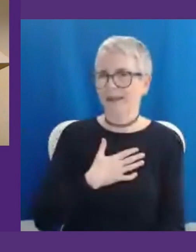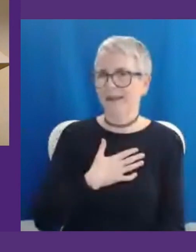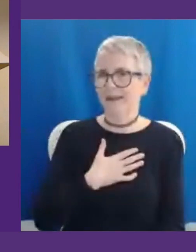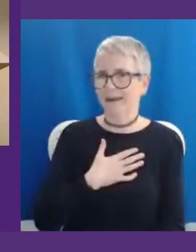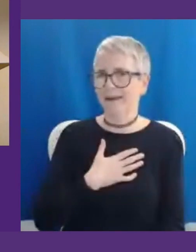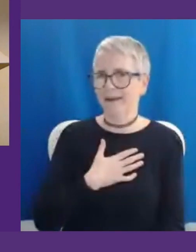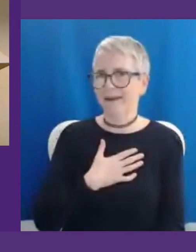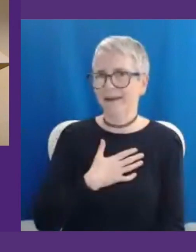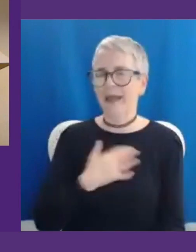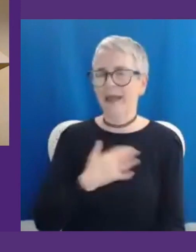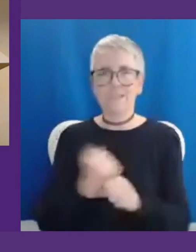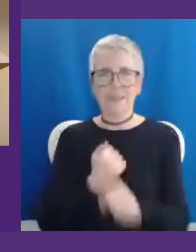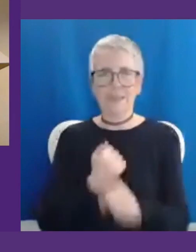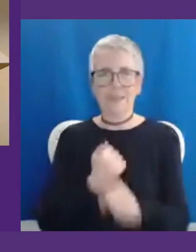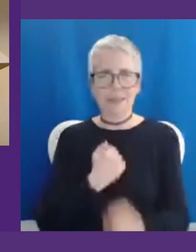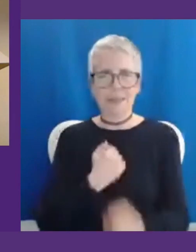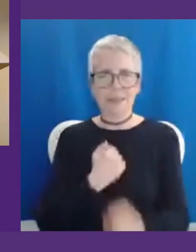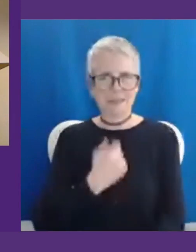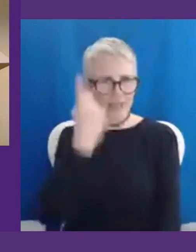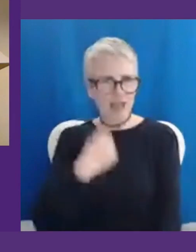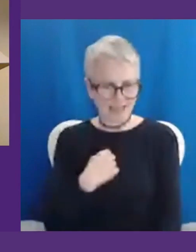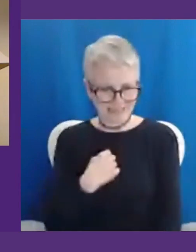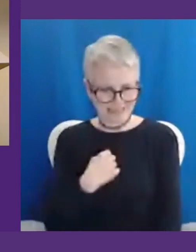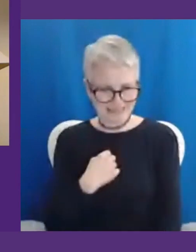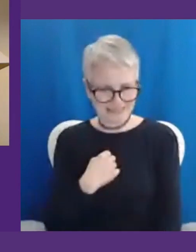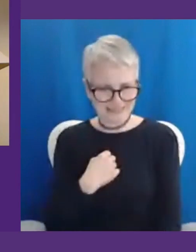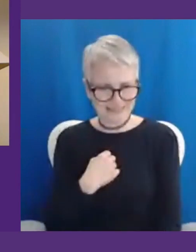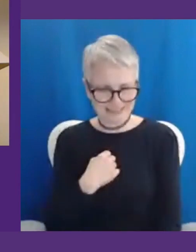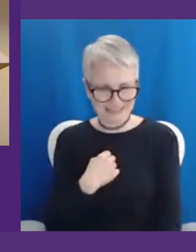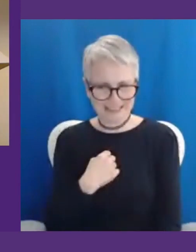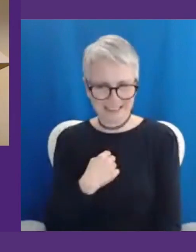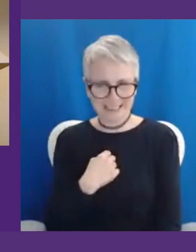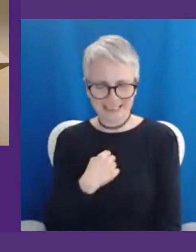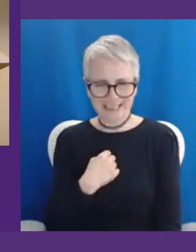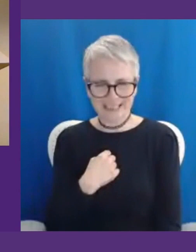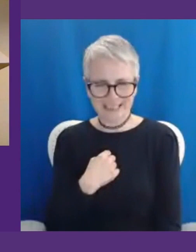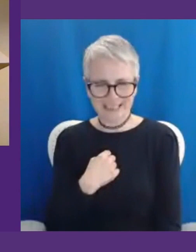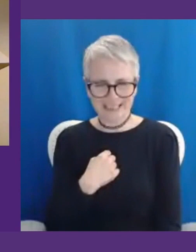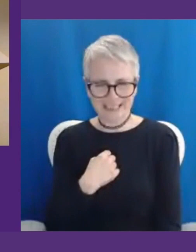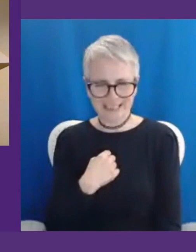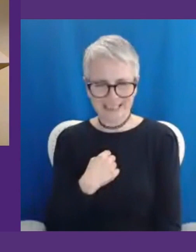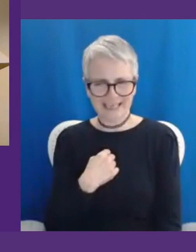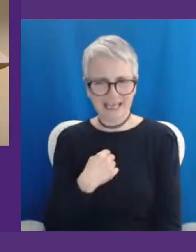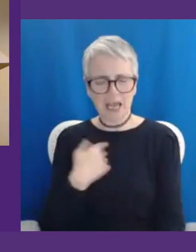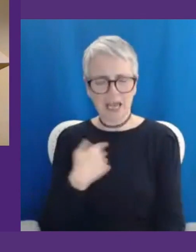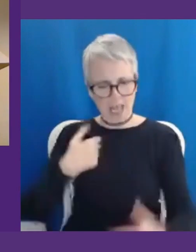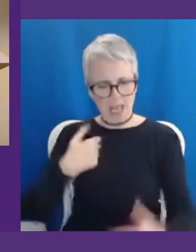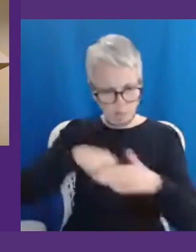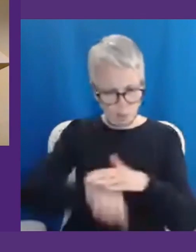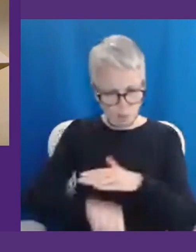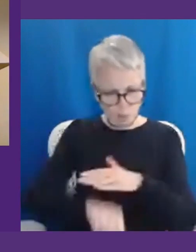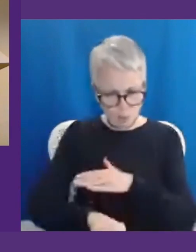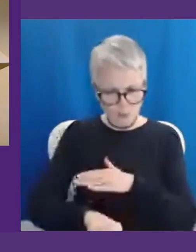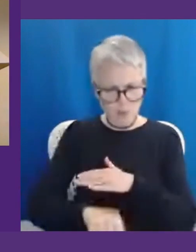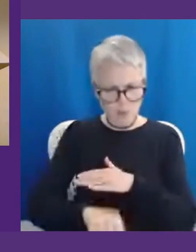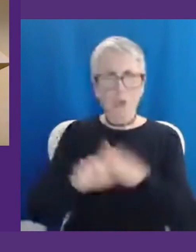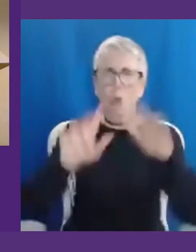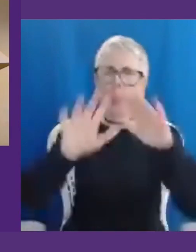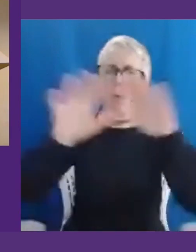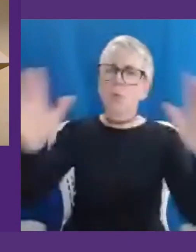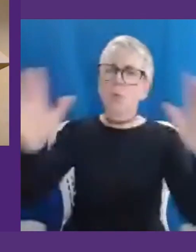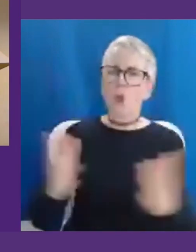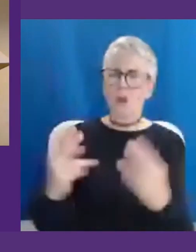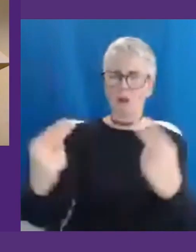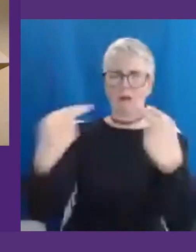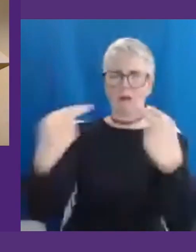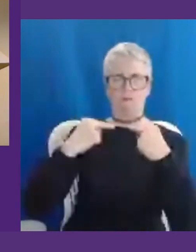born into a world that had very strong assumptions about disability. So